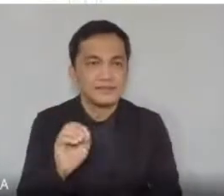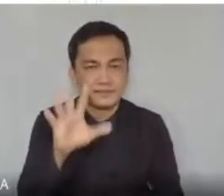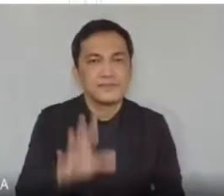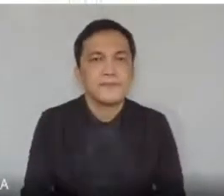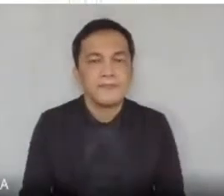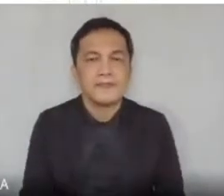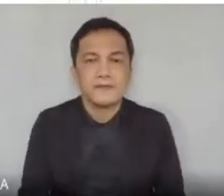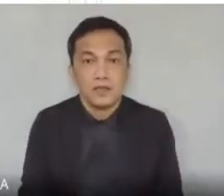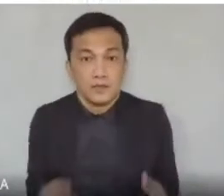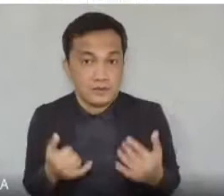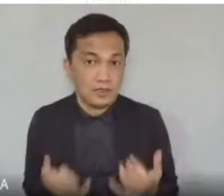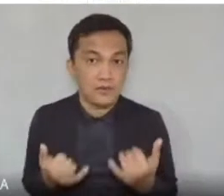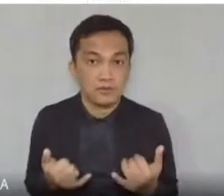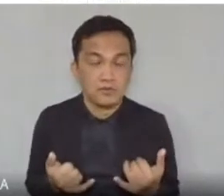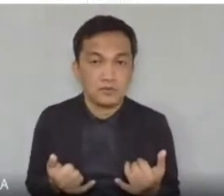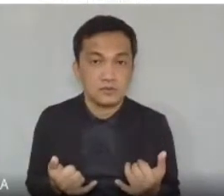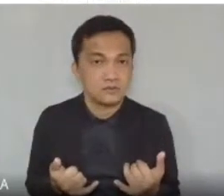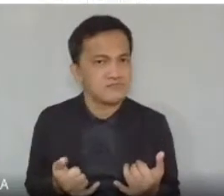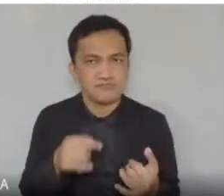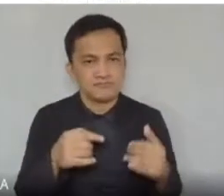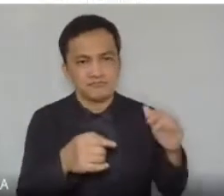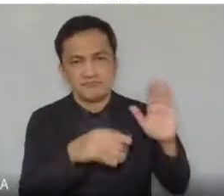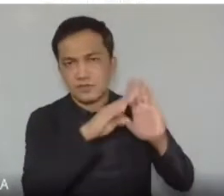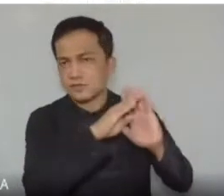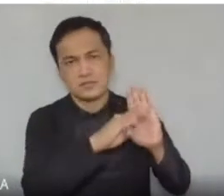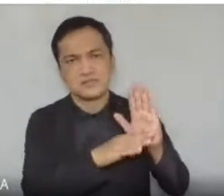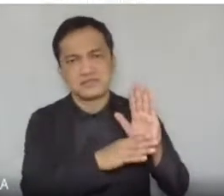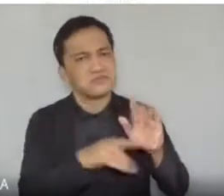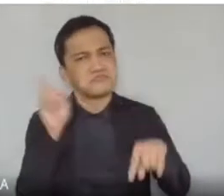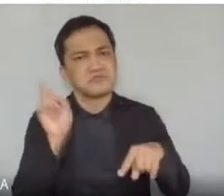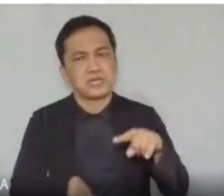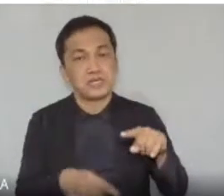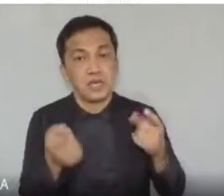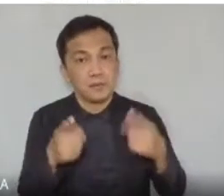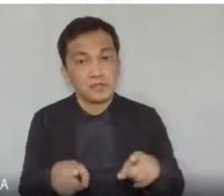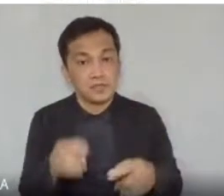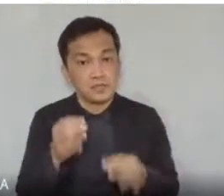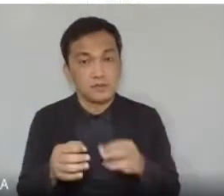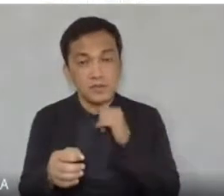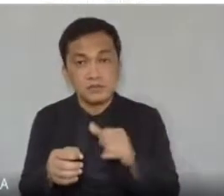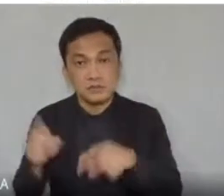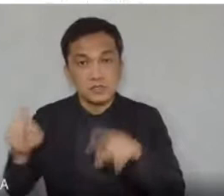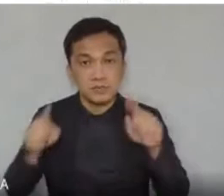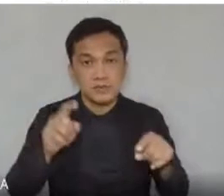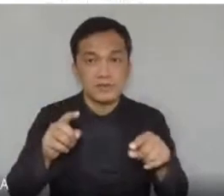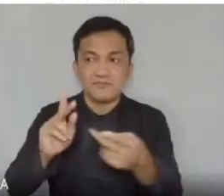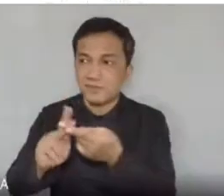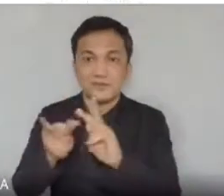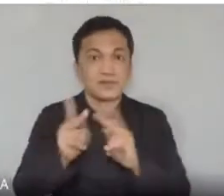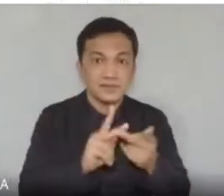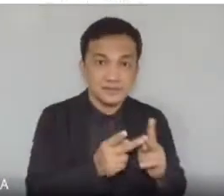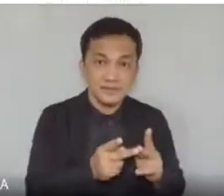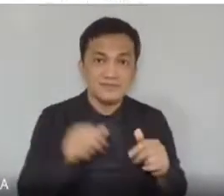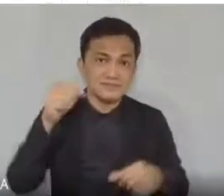essential. Aside from that, we had to issue relevant policies so that we can have the